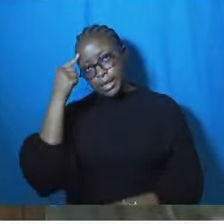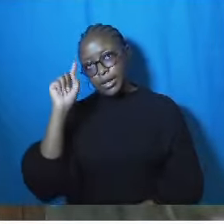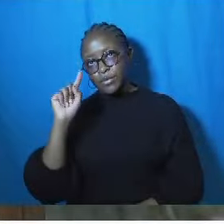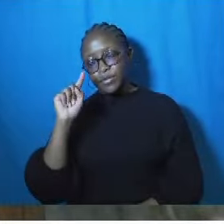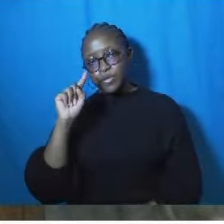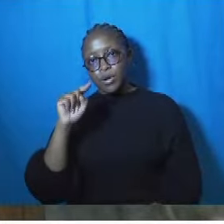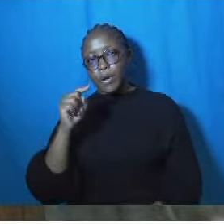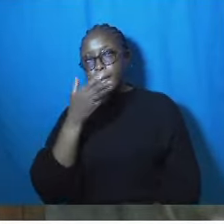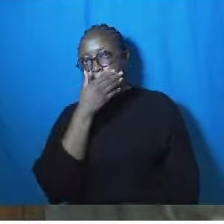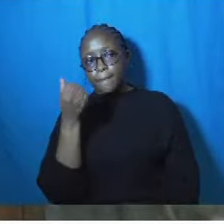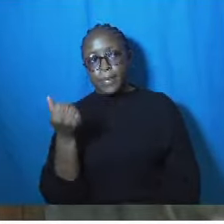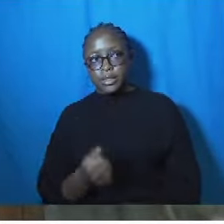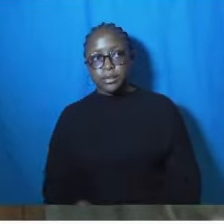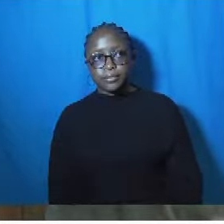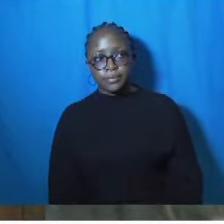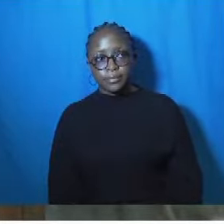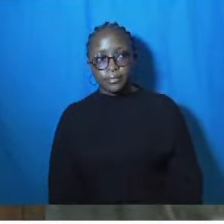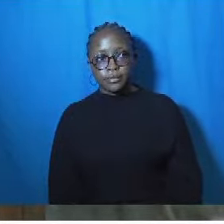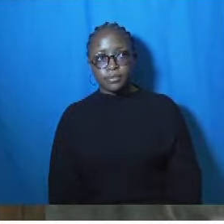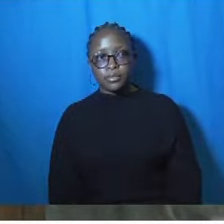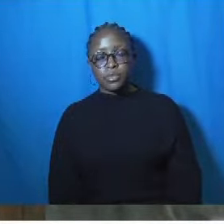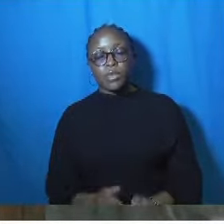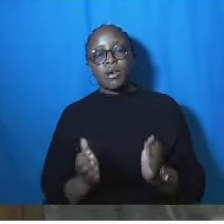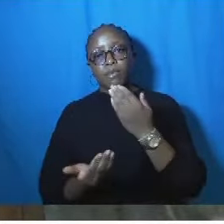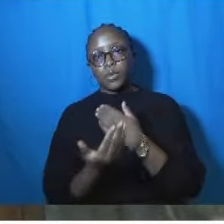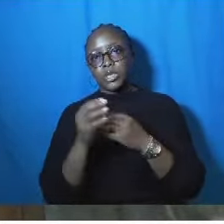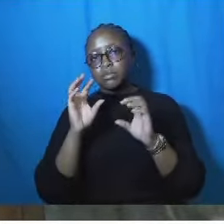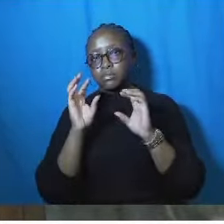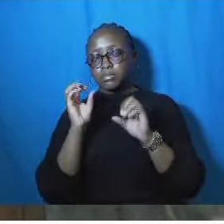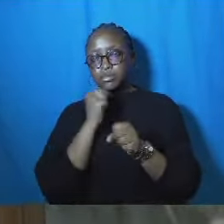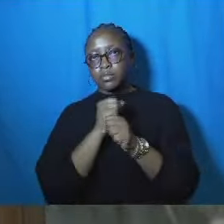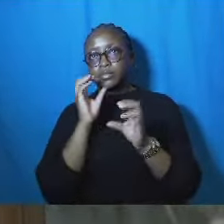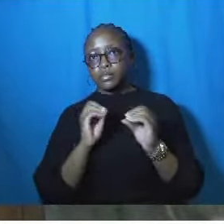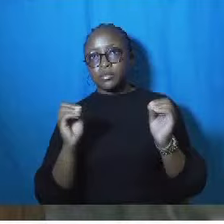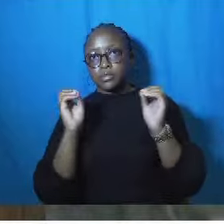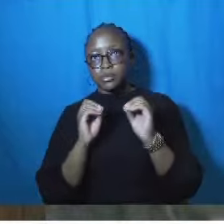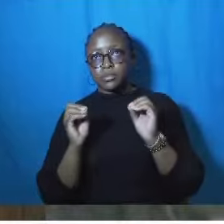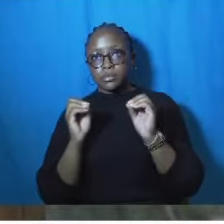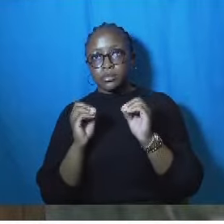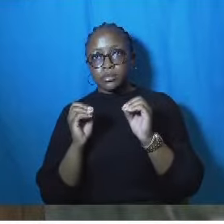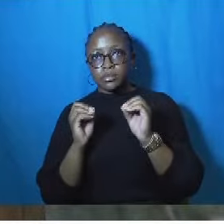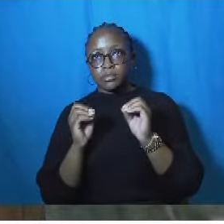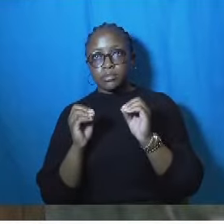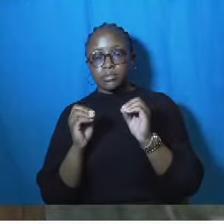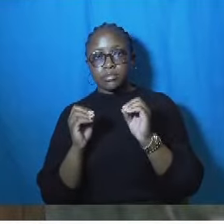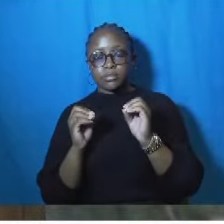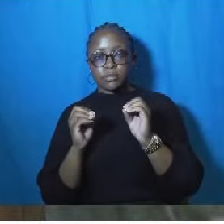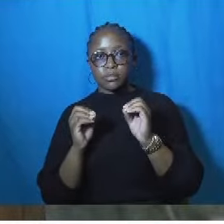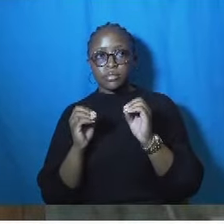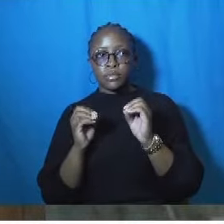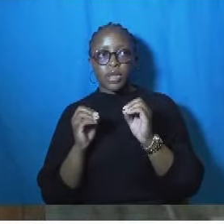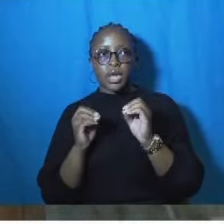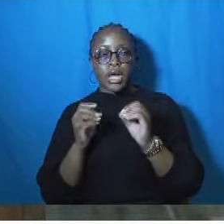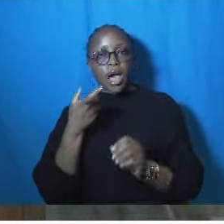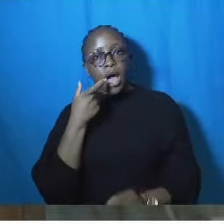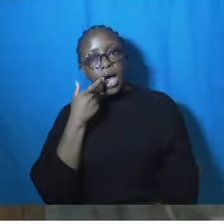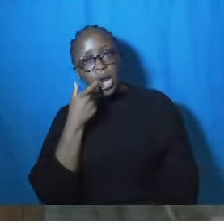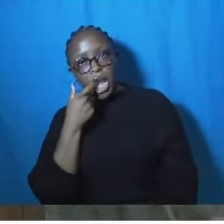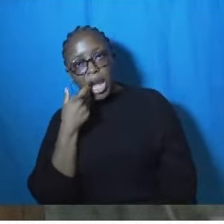Crack and dope won't do it. You will just simply overdose yourself. Strong drink and